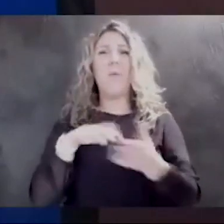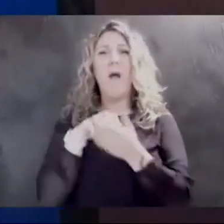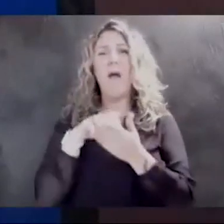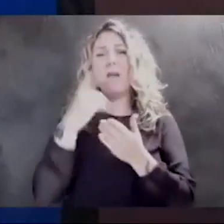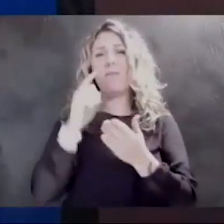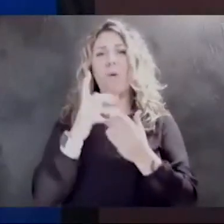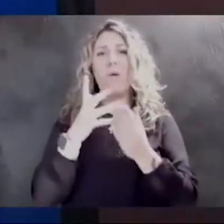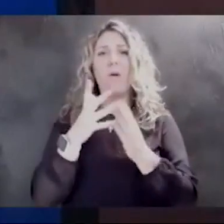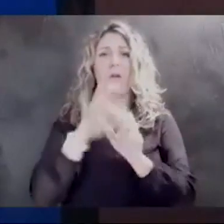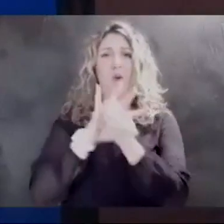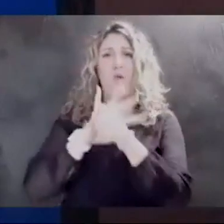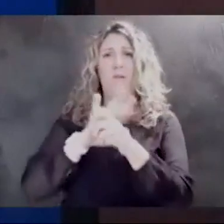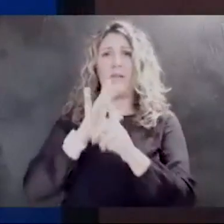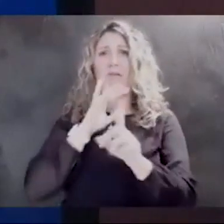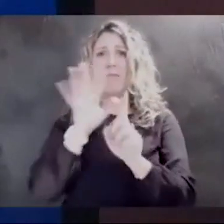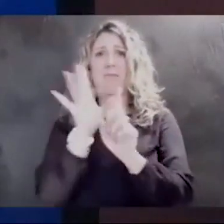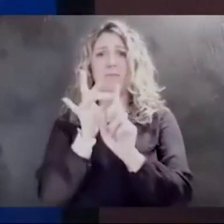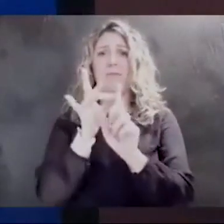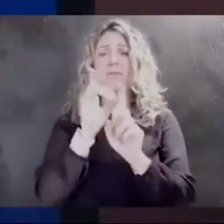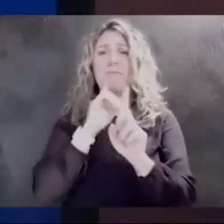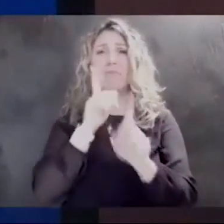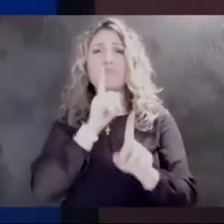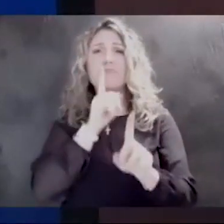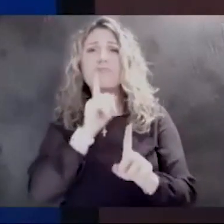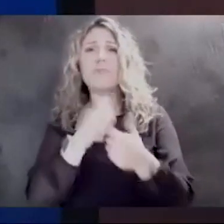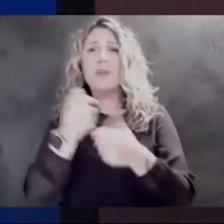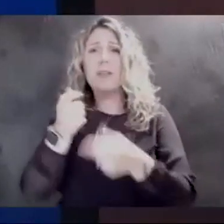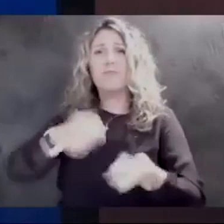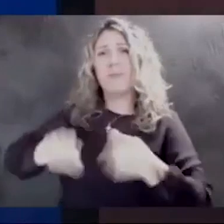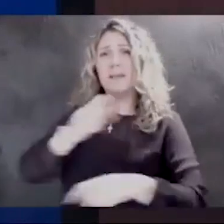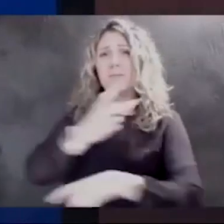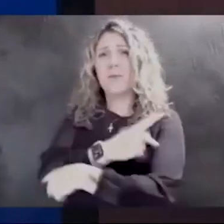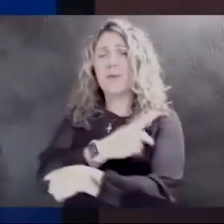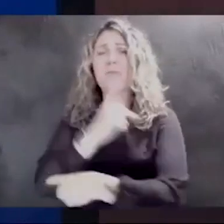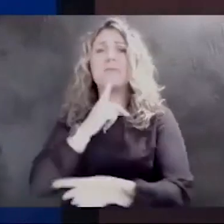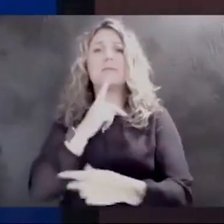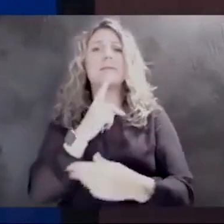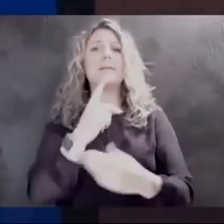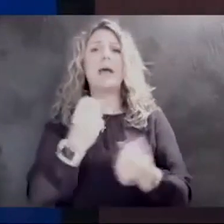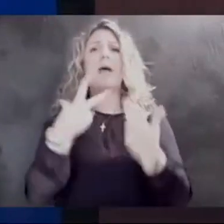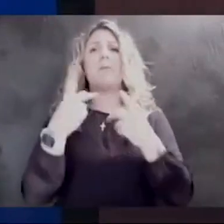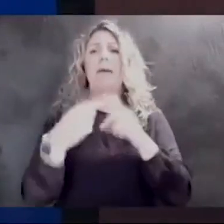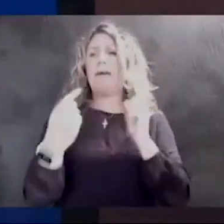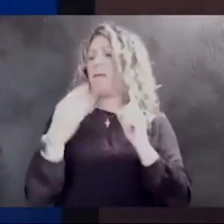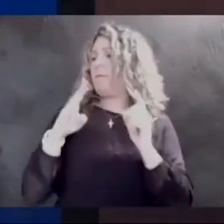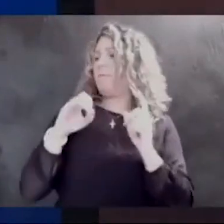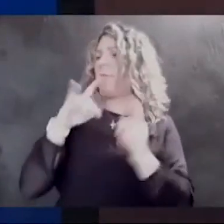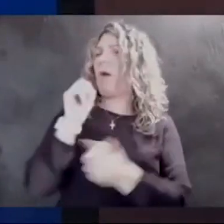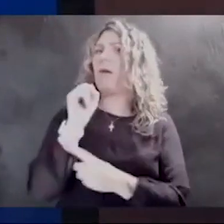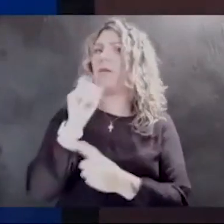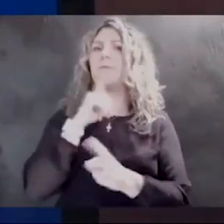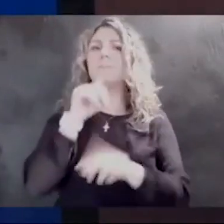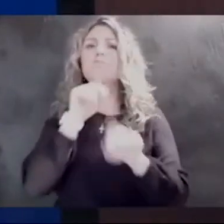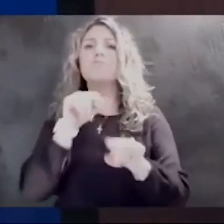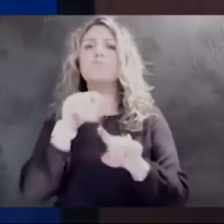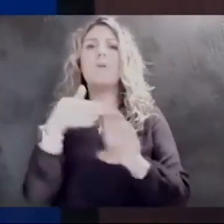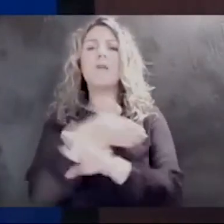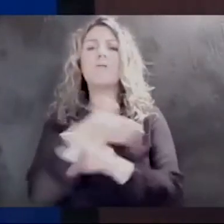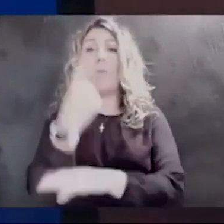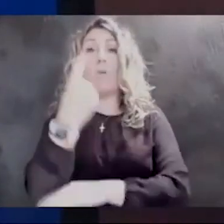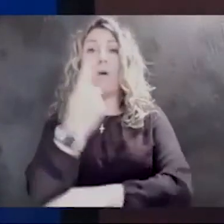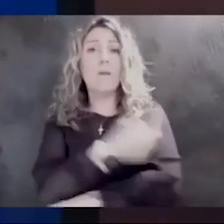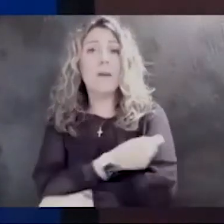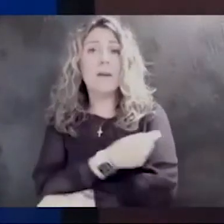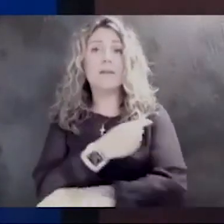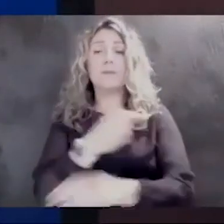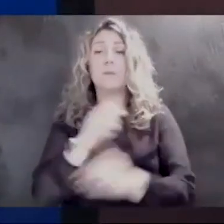in the transplant world. For example, the number of the patients who have a good antibody response after one vaccination with Moderna and